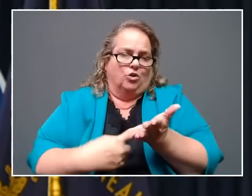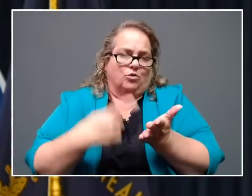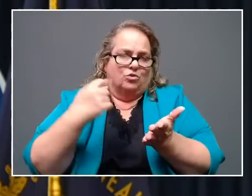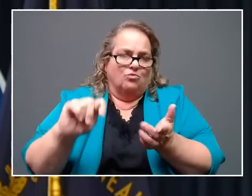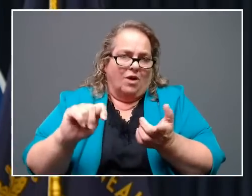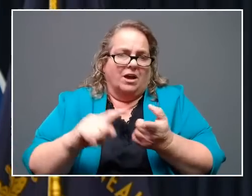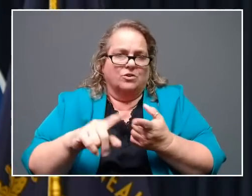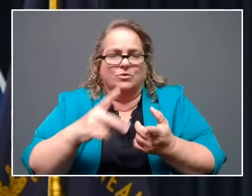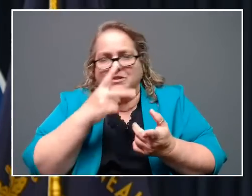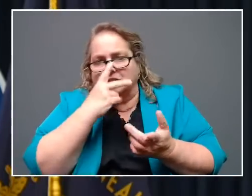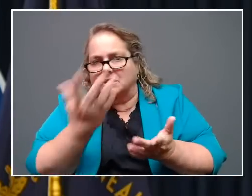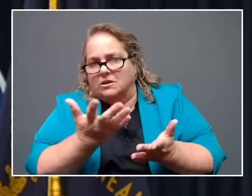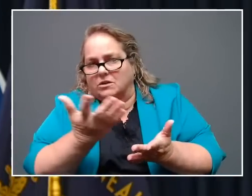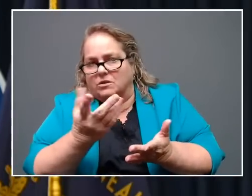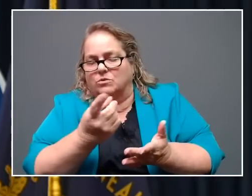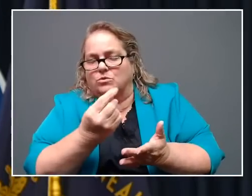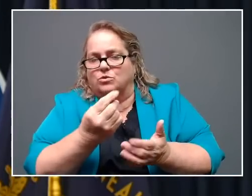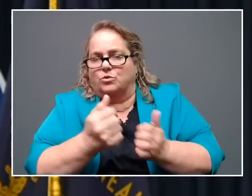Divya